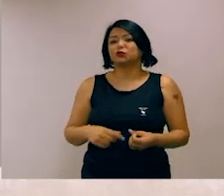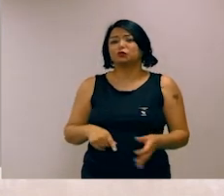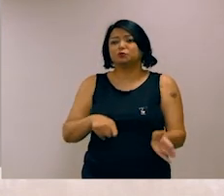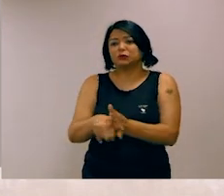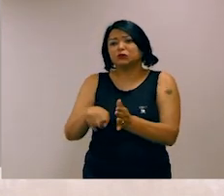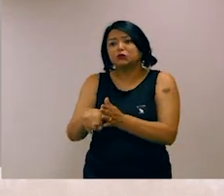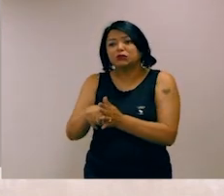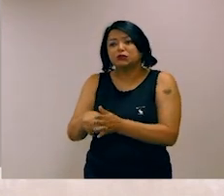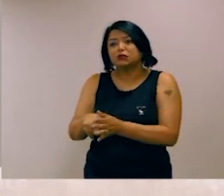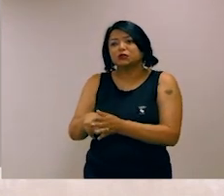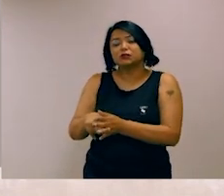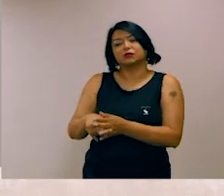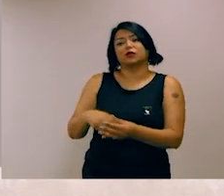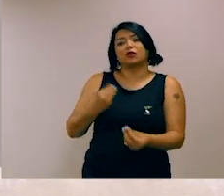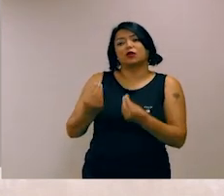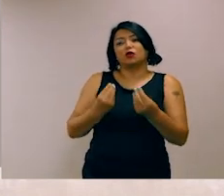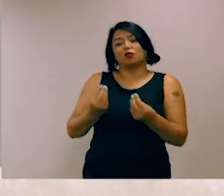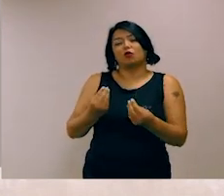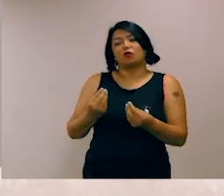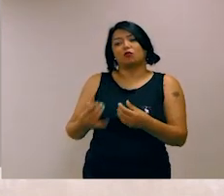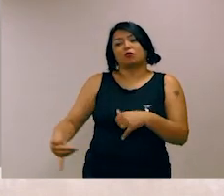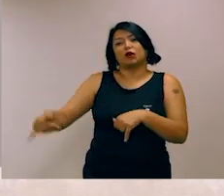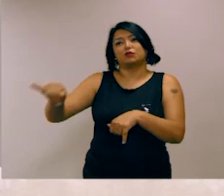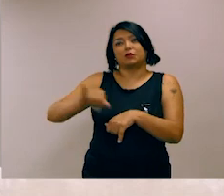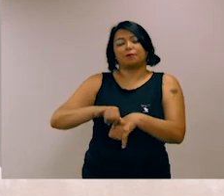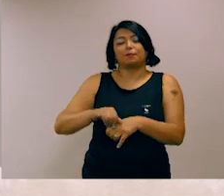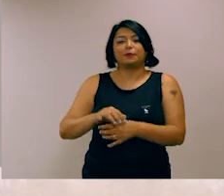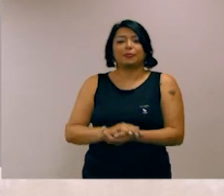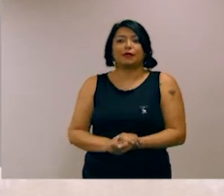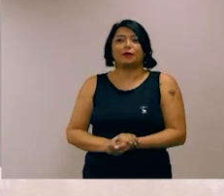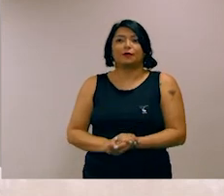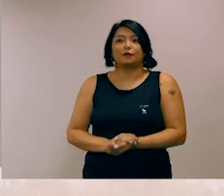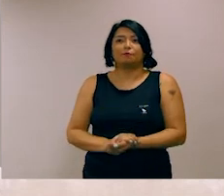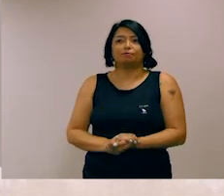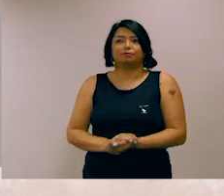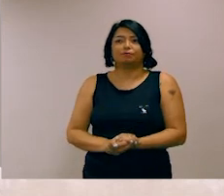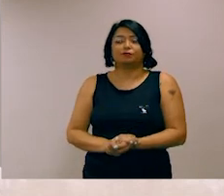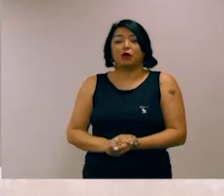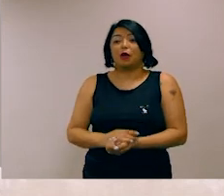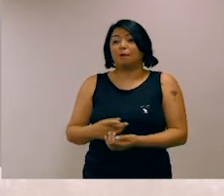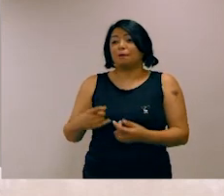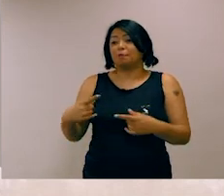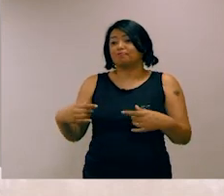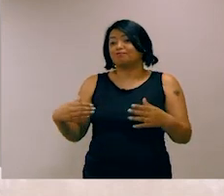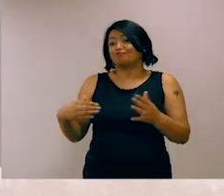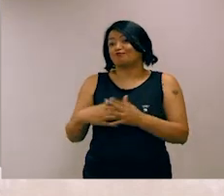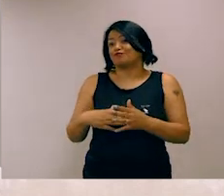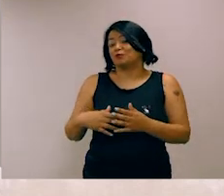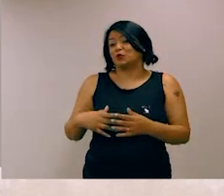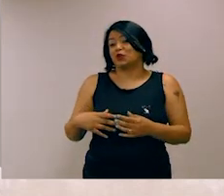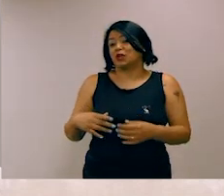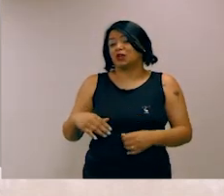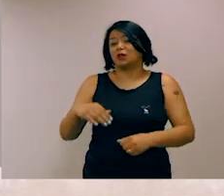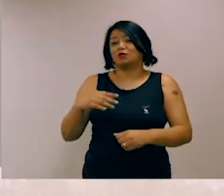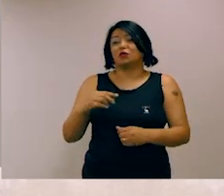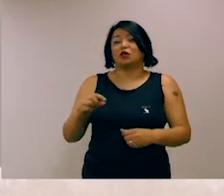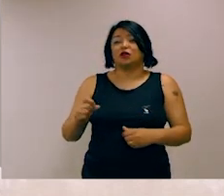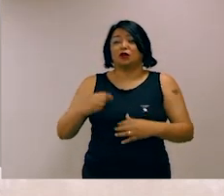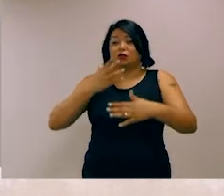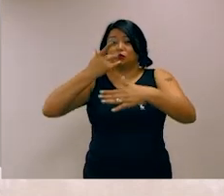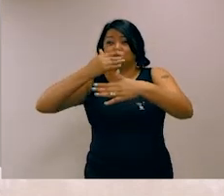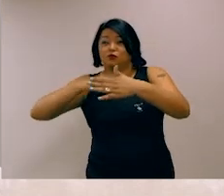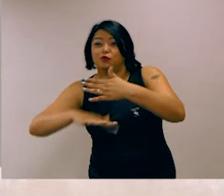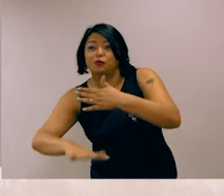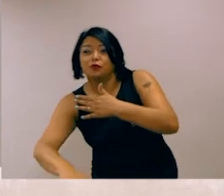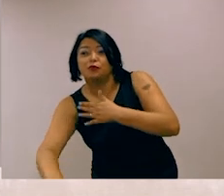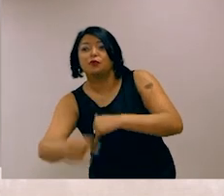stronger theoretical reference, to say that in a certain place you would have more probability to find a victim. Given in a scenario